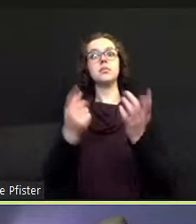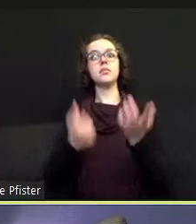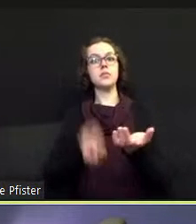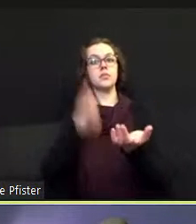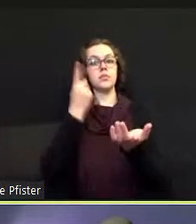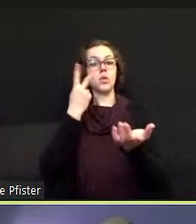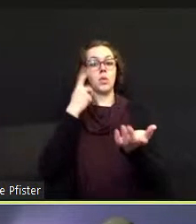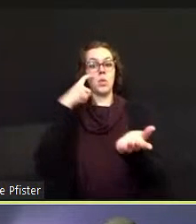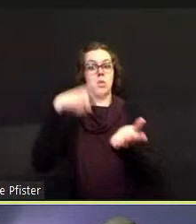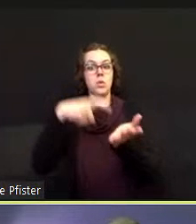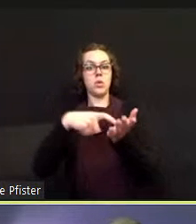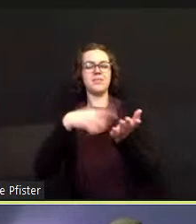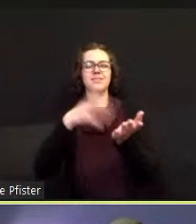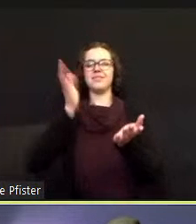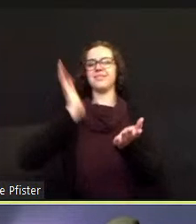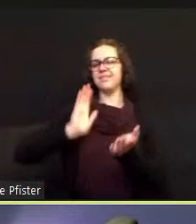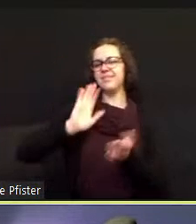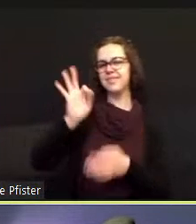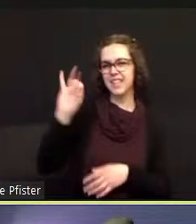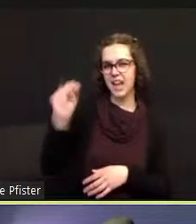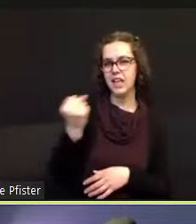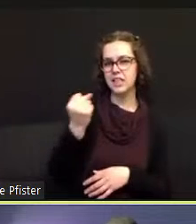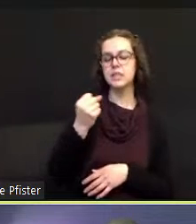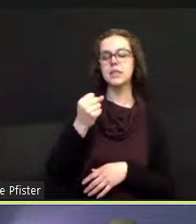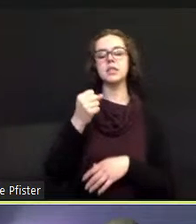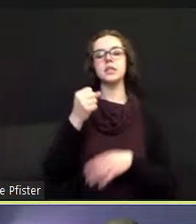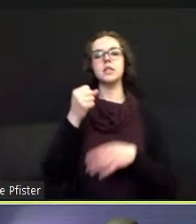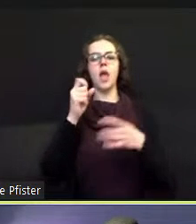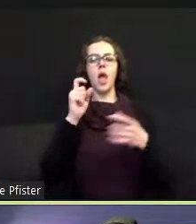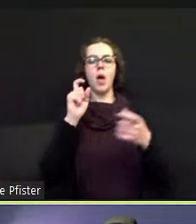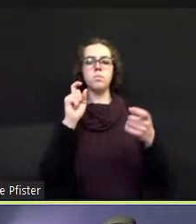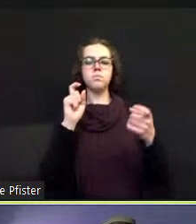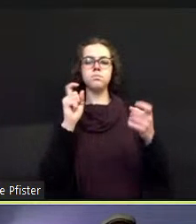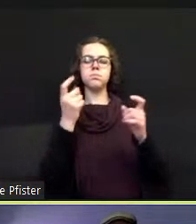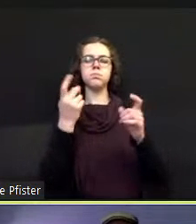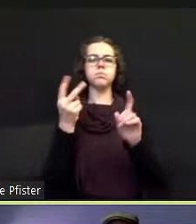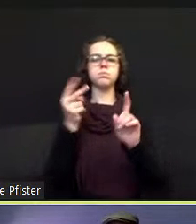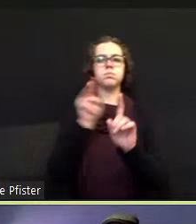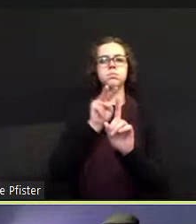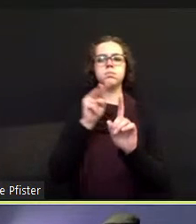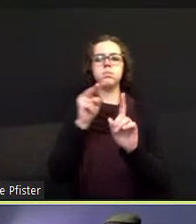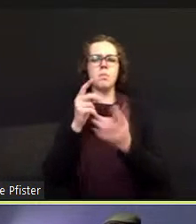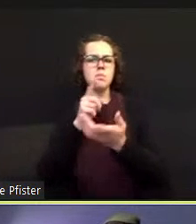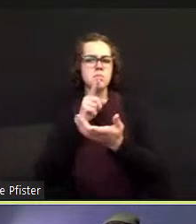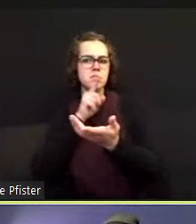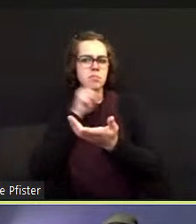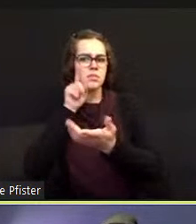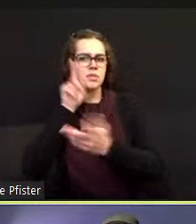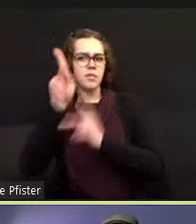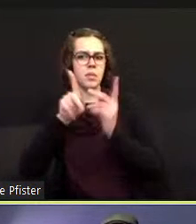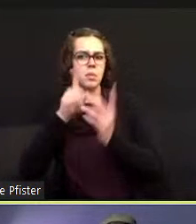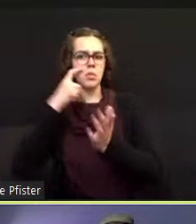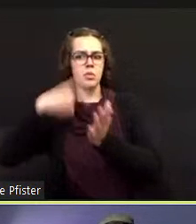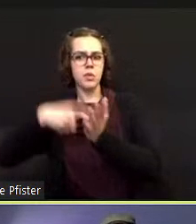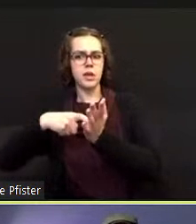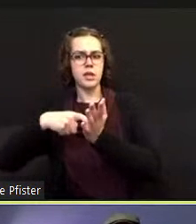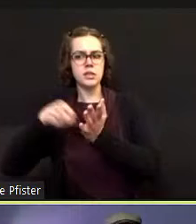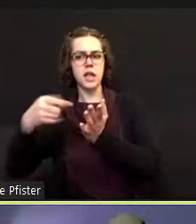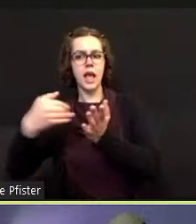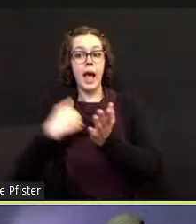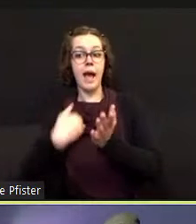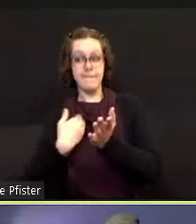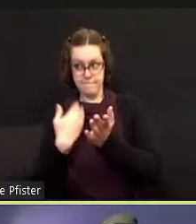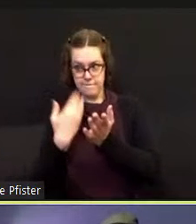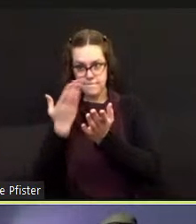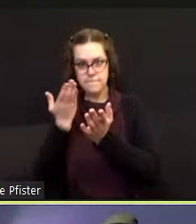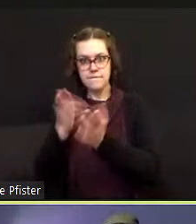that time, remember this is the 90s, we're starting to see this framing of, well, if deaf folks are recognized as having a